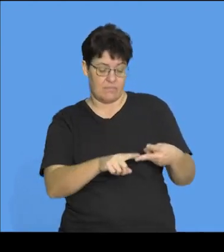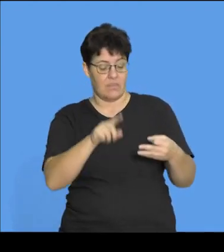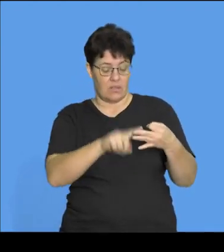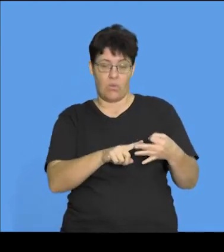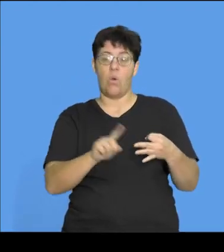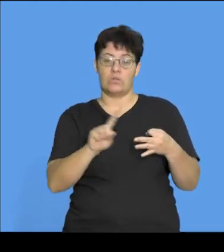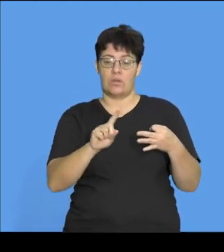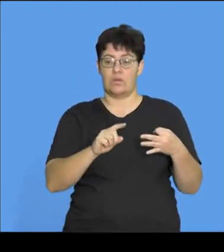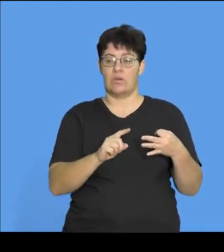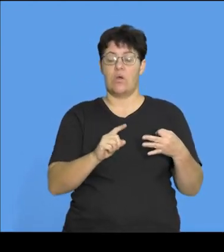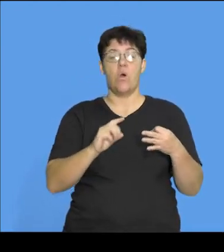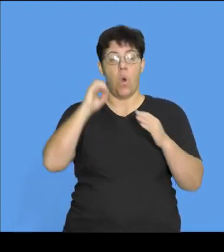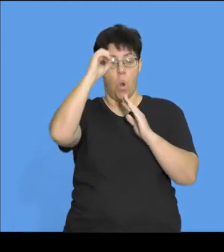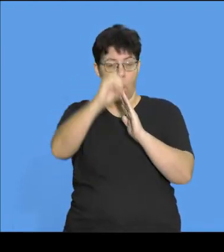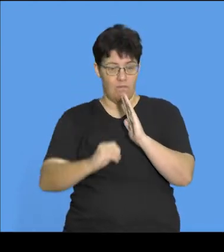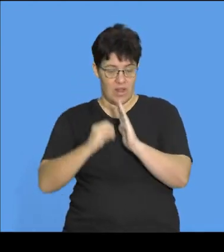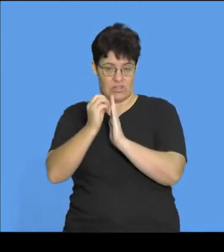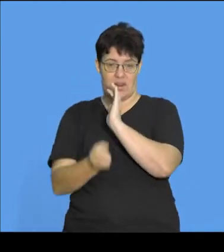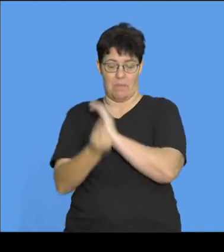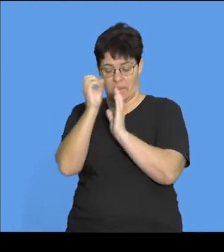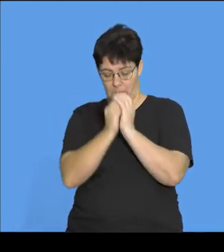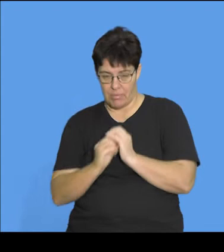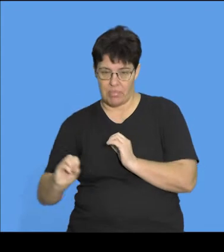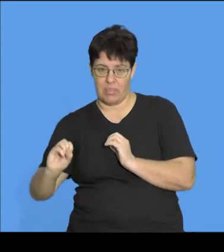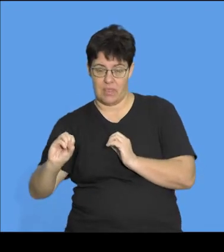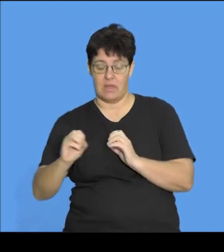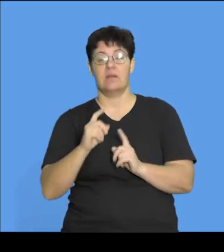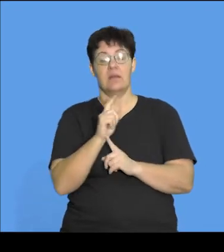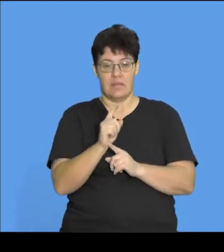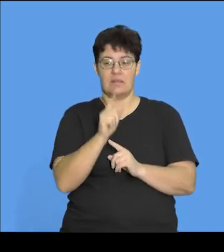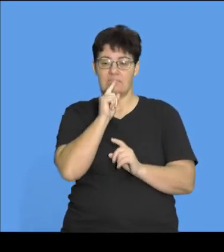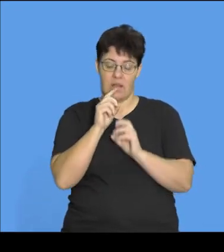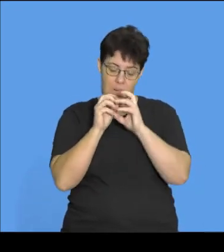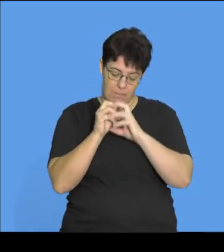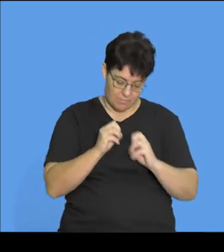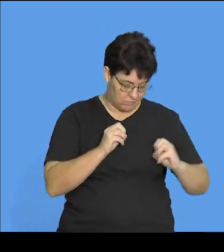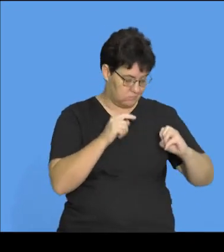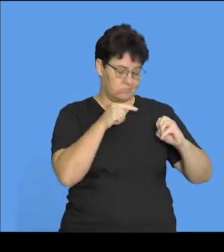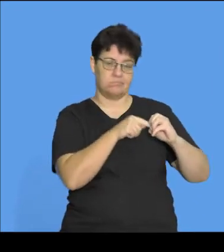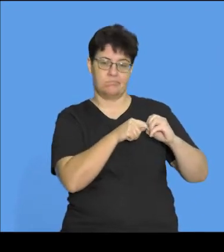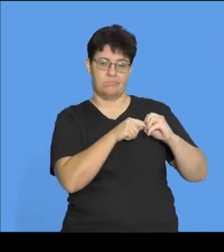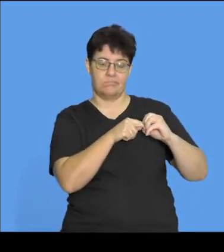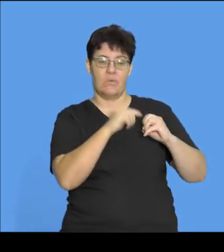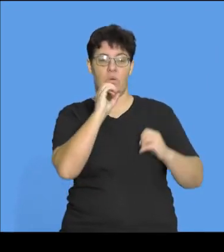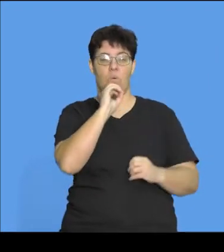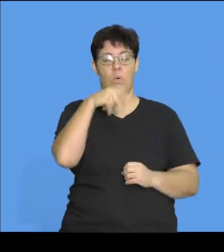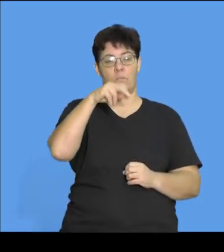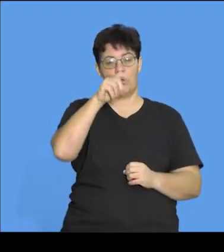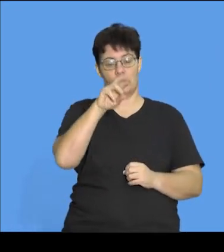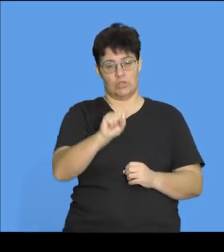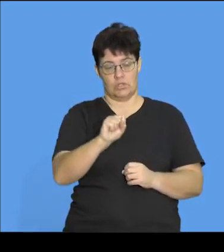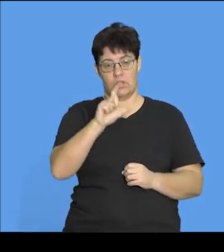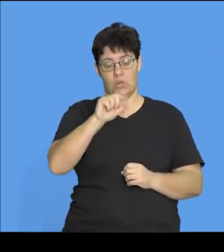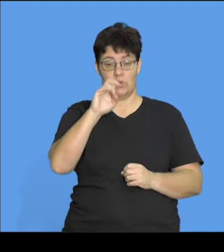of ovulation occurring here, and we've discussed that Graafian follicle now becomes the corpus luteum, which we